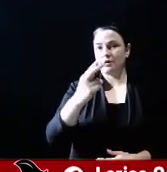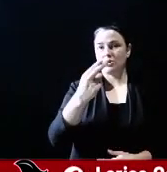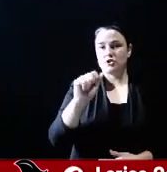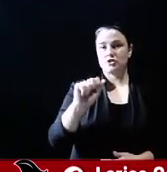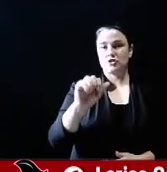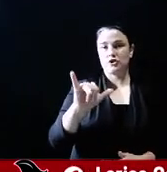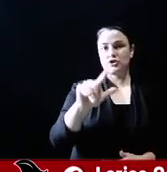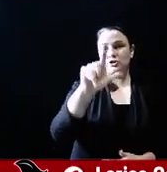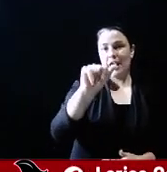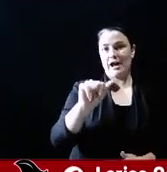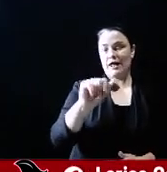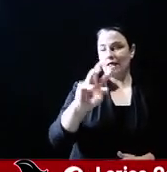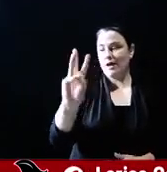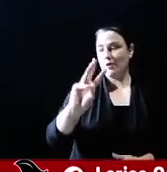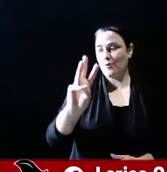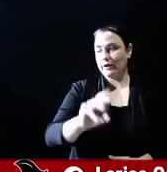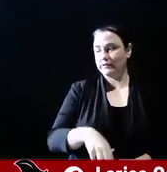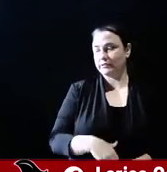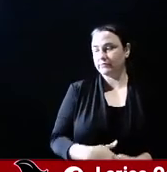Shayla Amaya White.